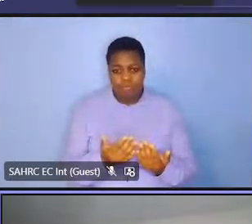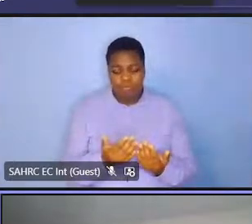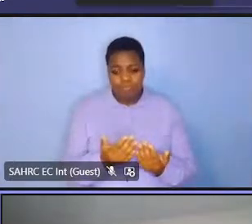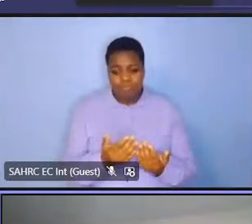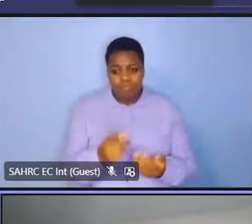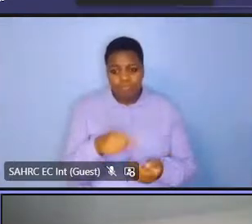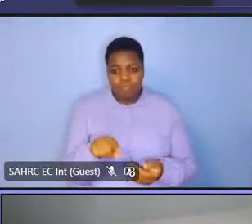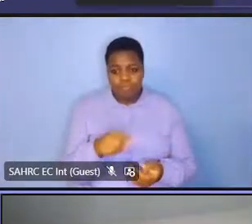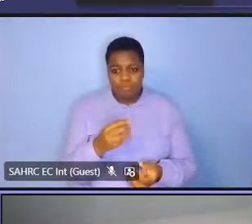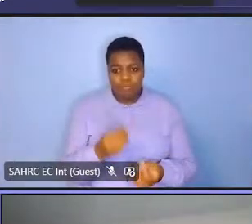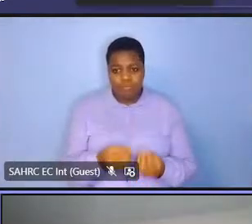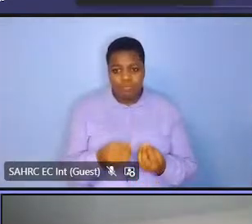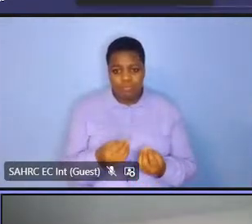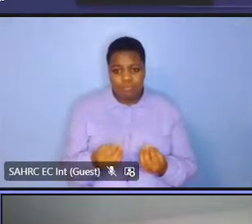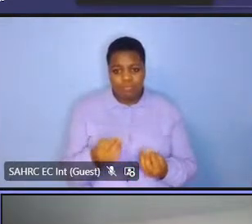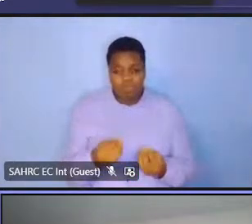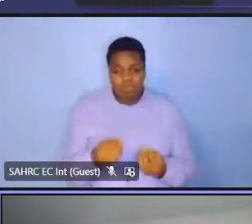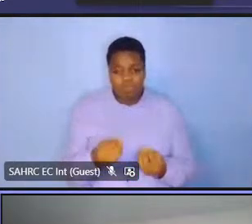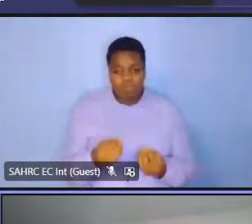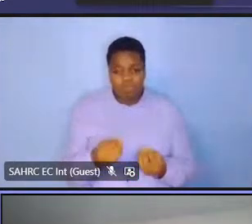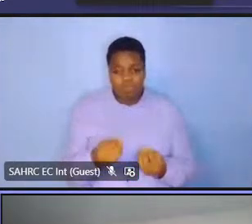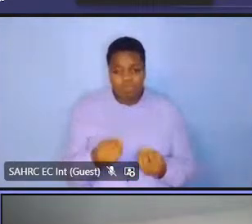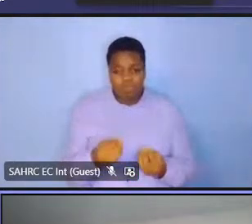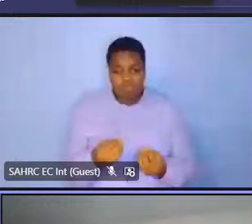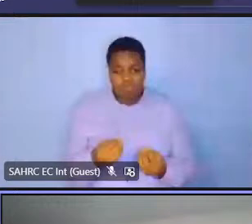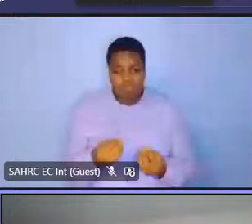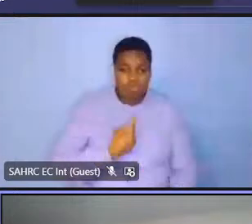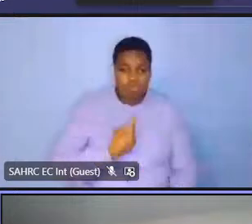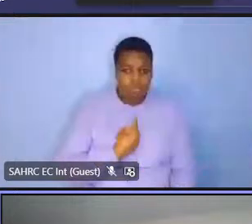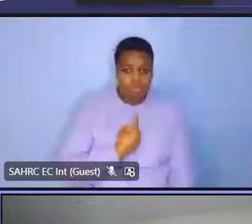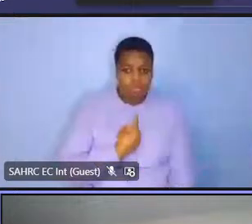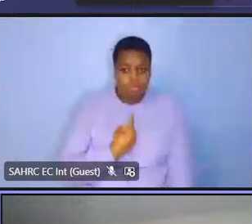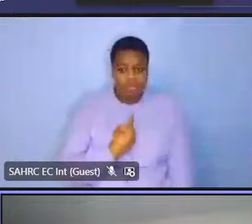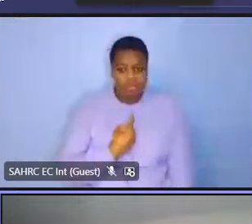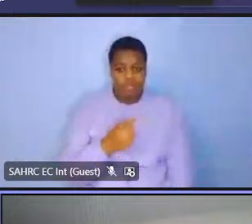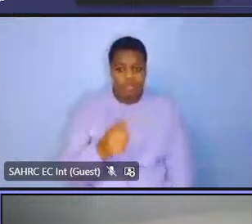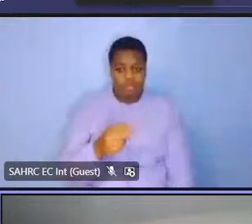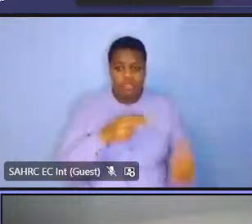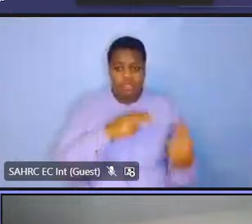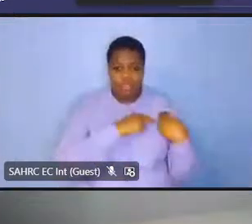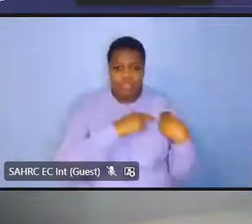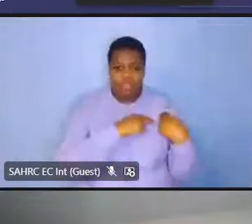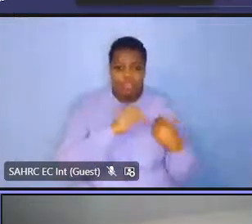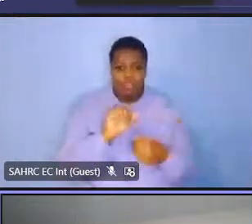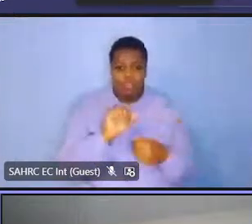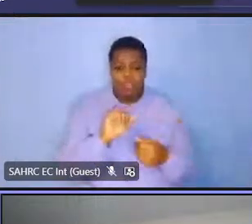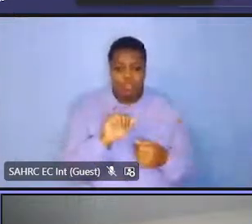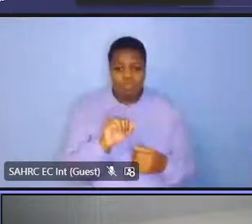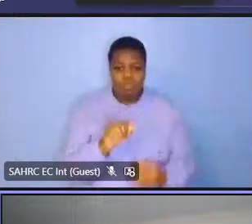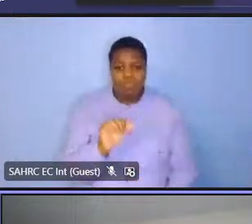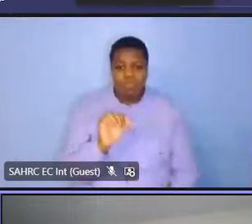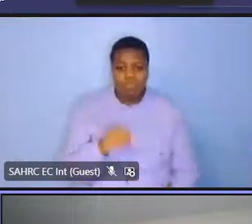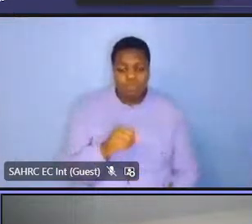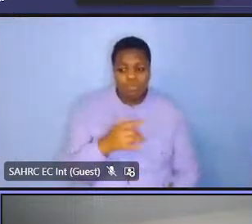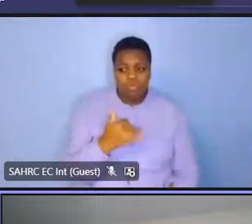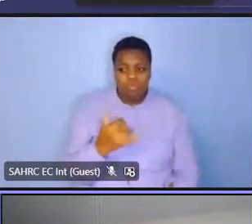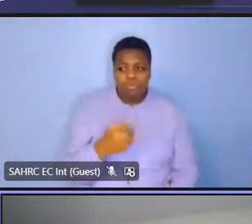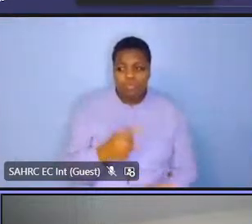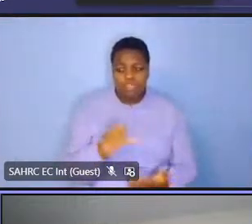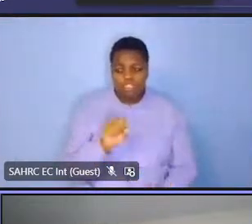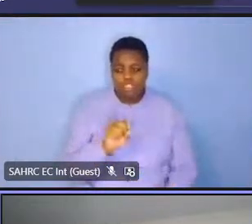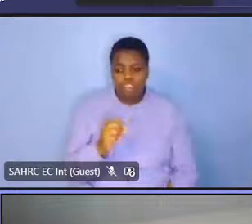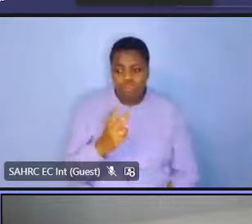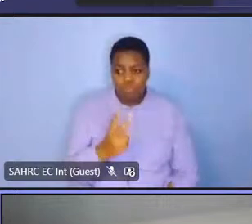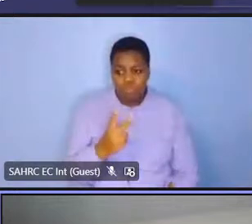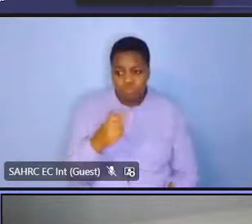children actually freely express themselves to develop to be responsible citizens. I'm not going to talk about section 2. I think it